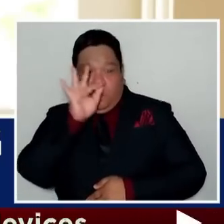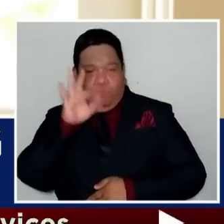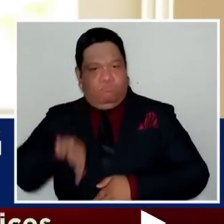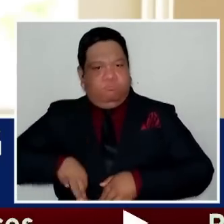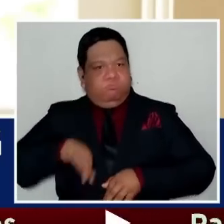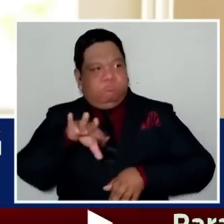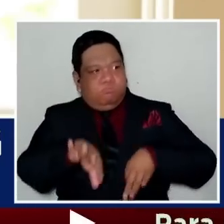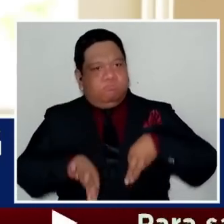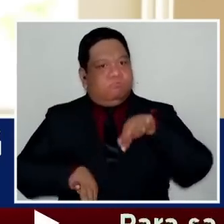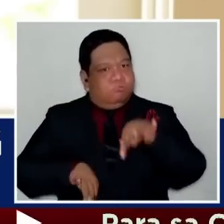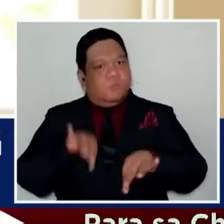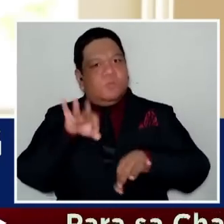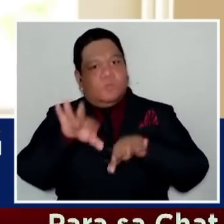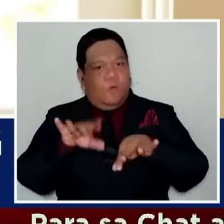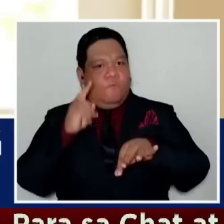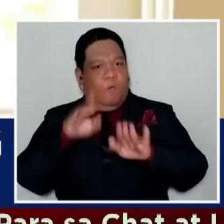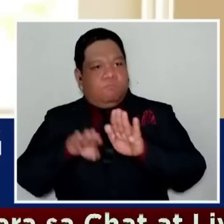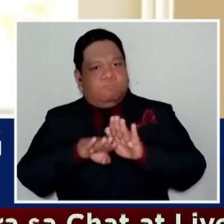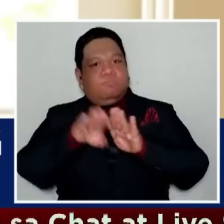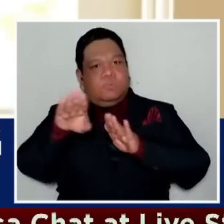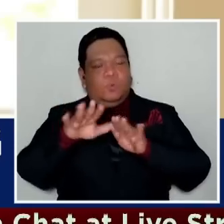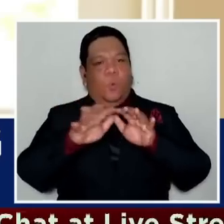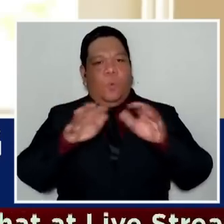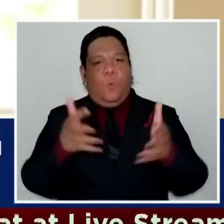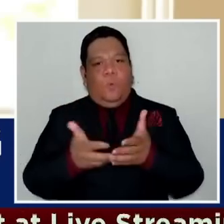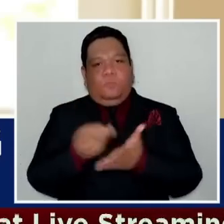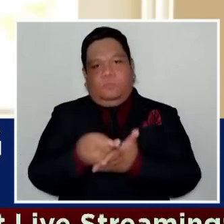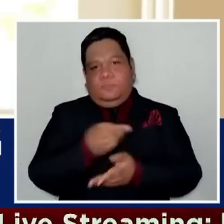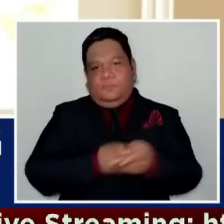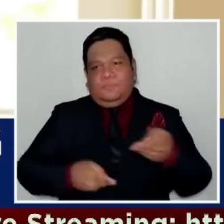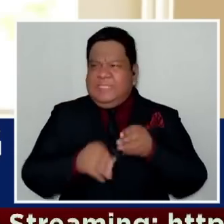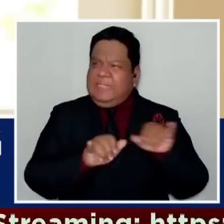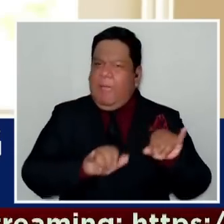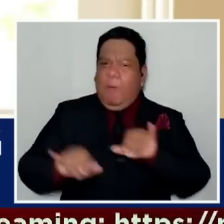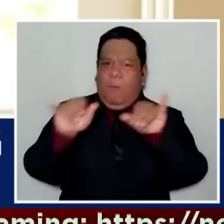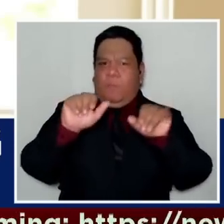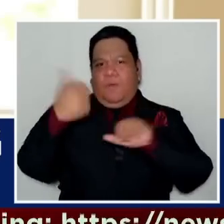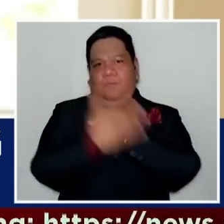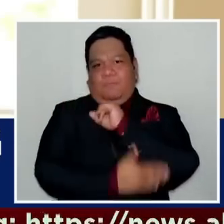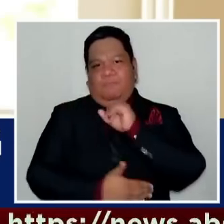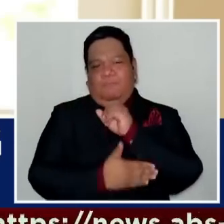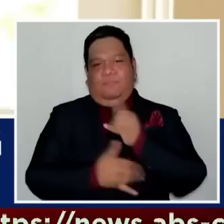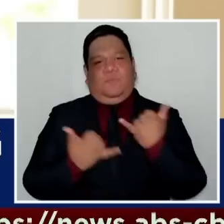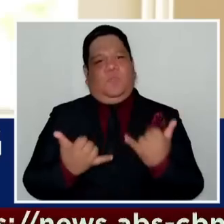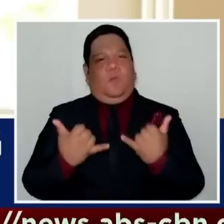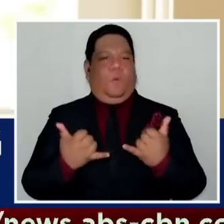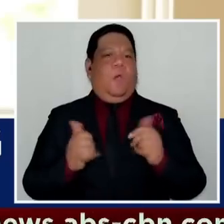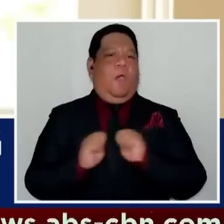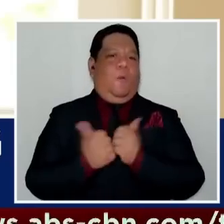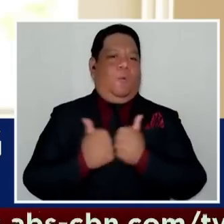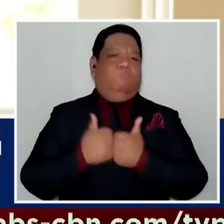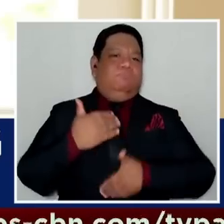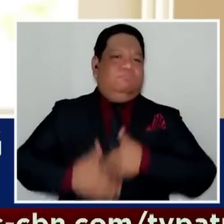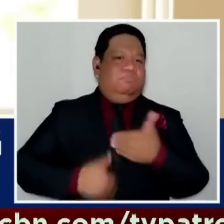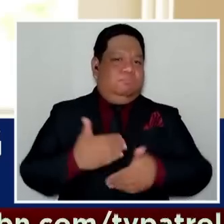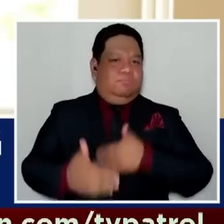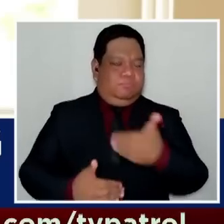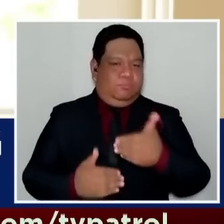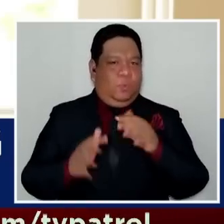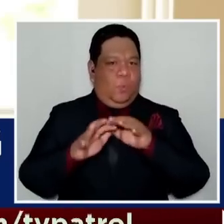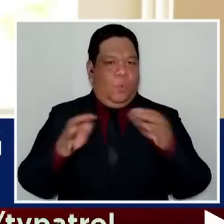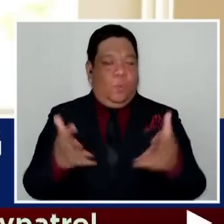global economy, as many other countries do. And that is the way of the world. And you know, the part that the employers